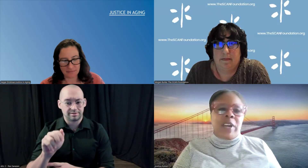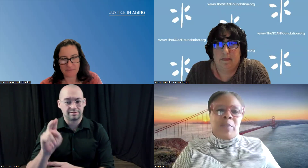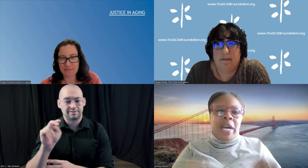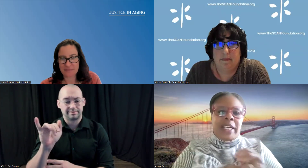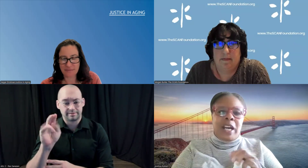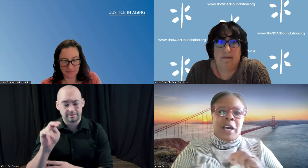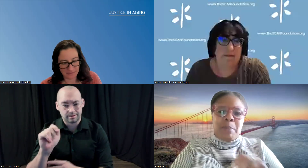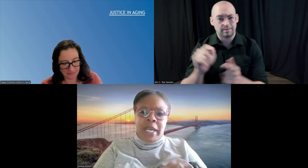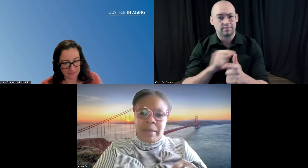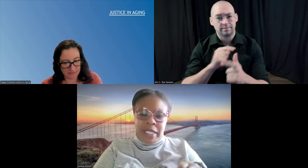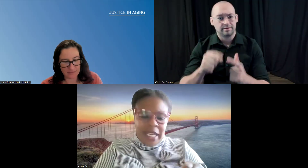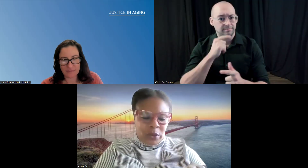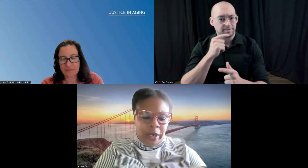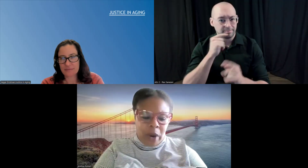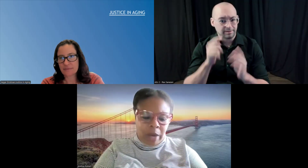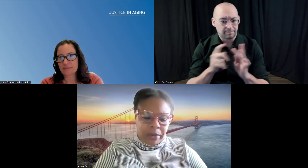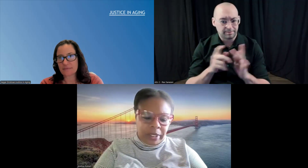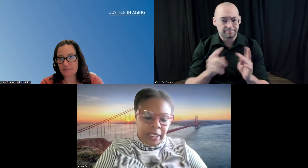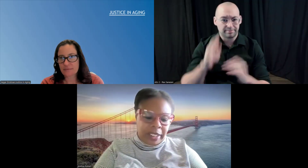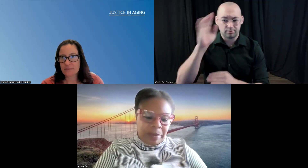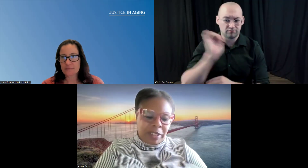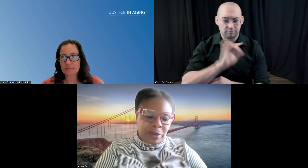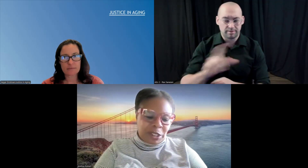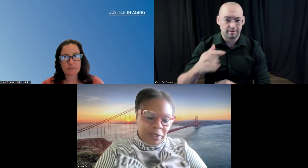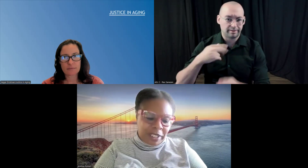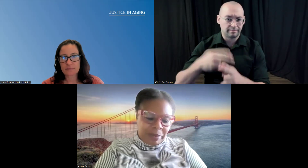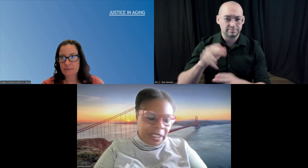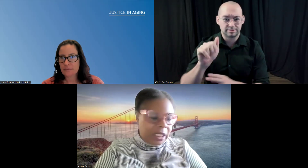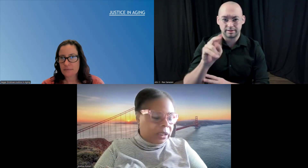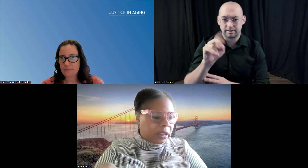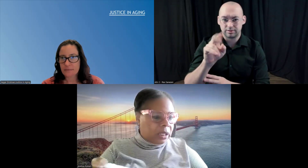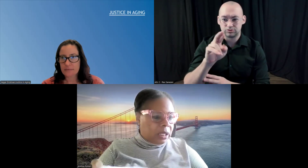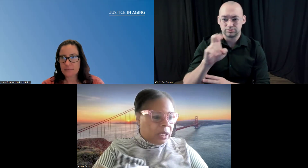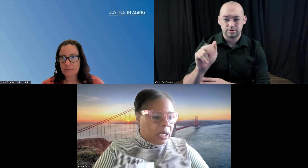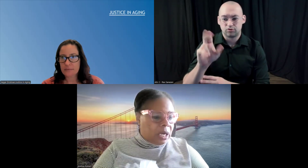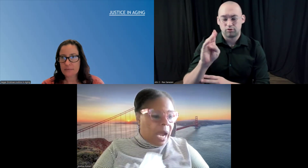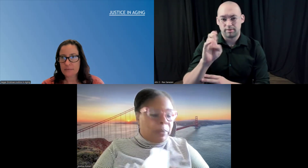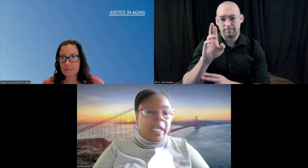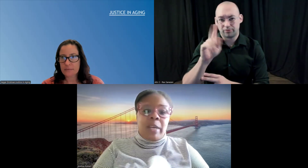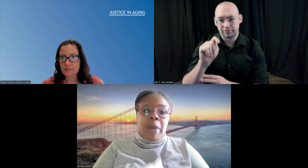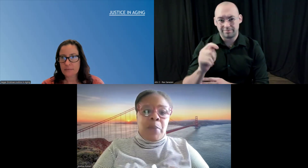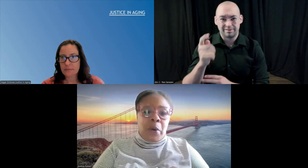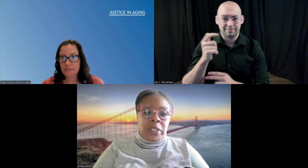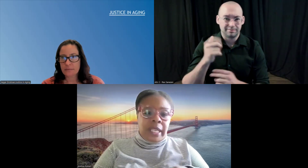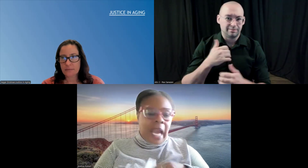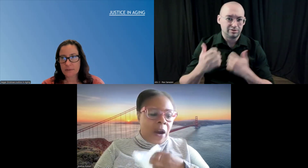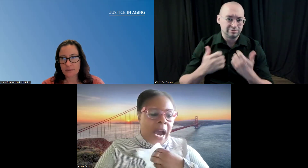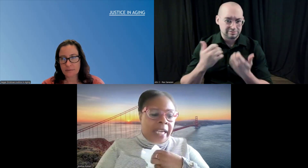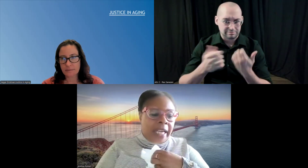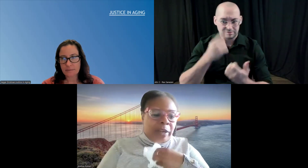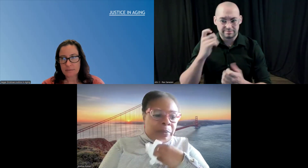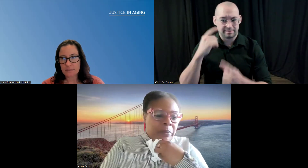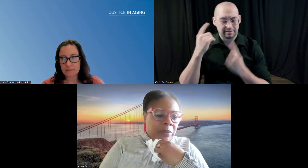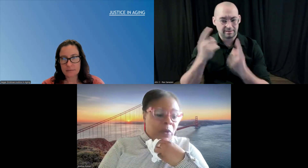So, hello, everybody. My name is Andrea Robert, and I'm a little choked up because I'm thinking about personally